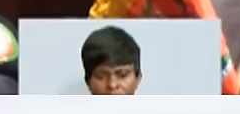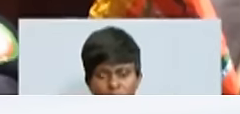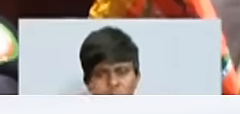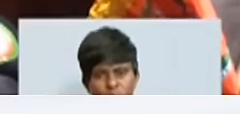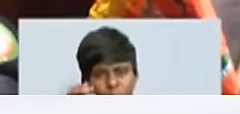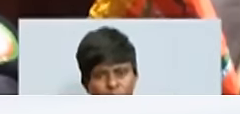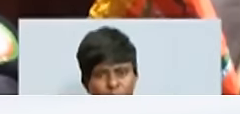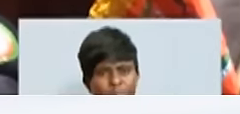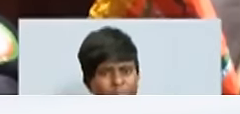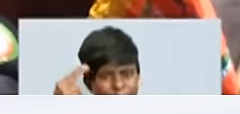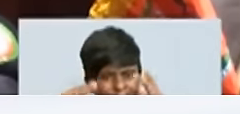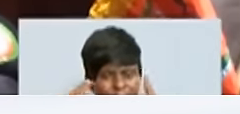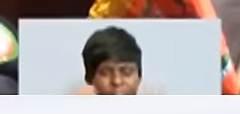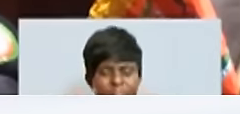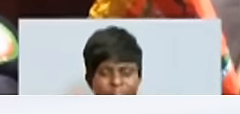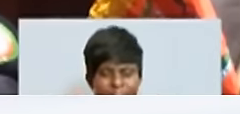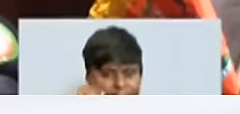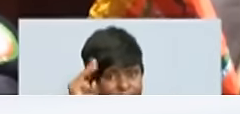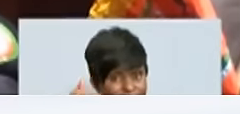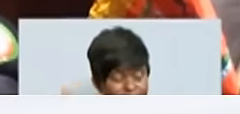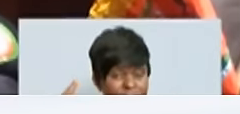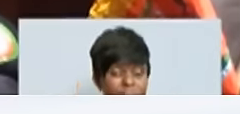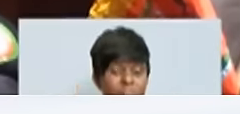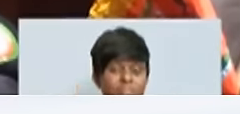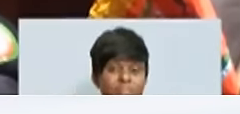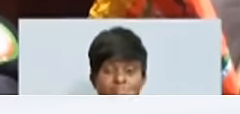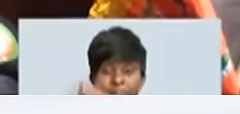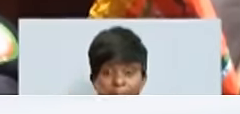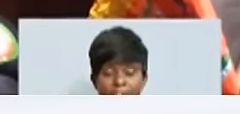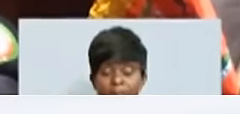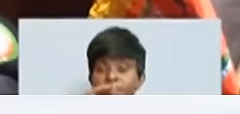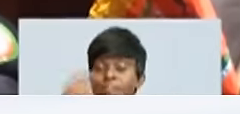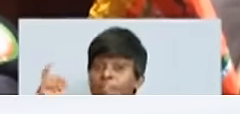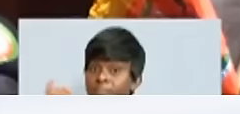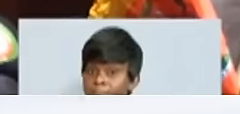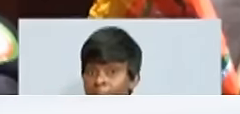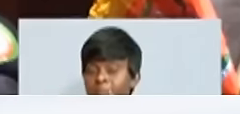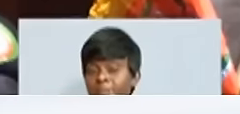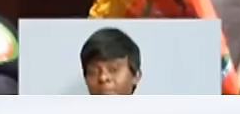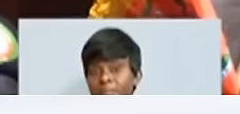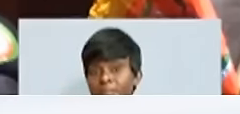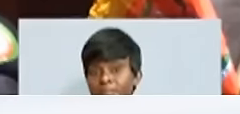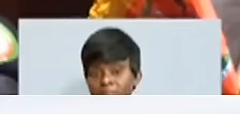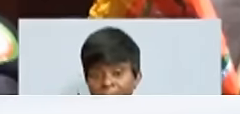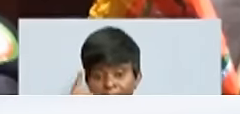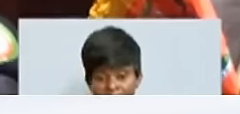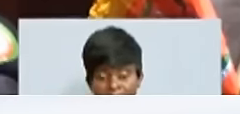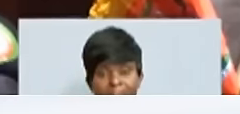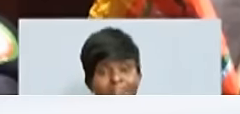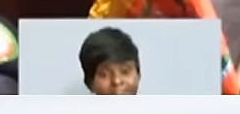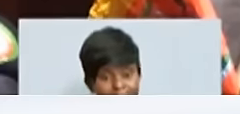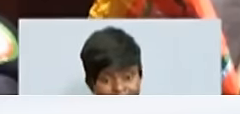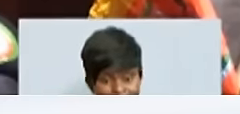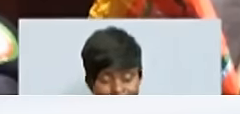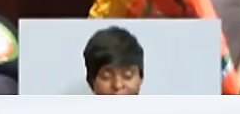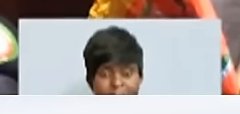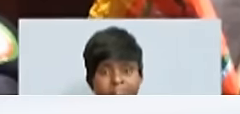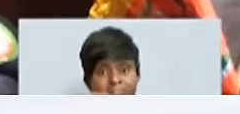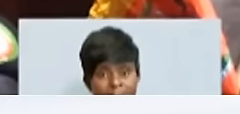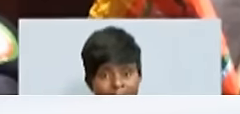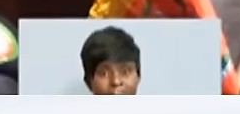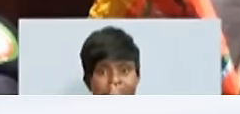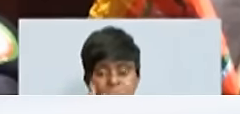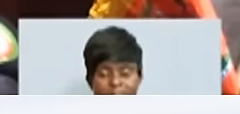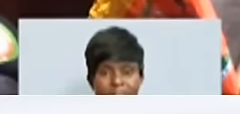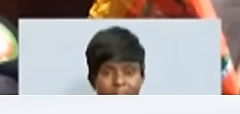of guns. And the minister responsible has been directed to put controls around there. I